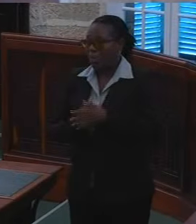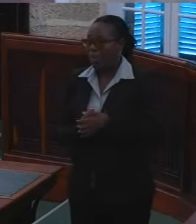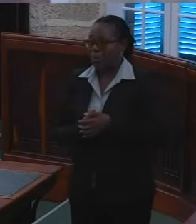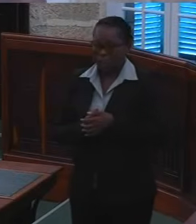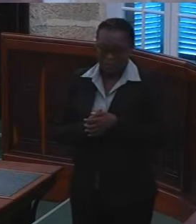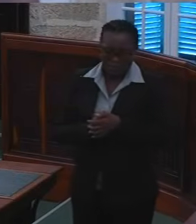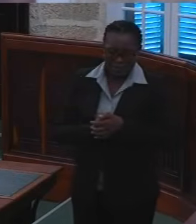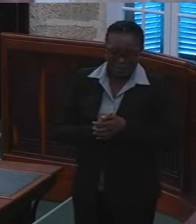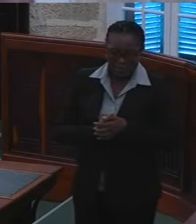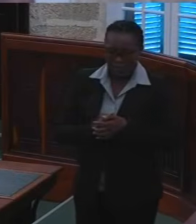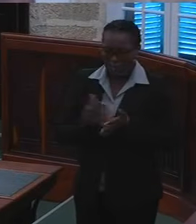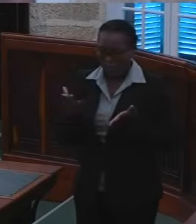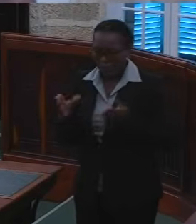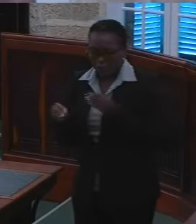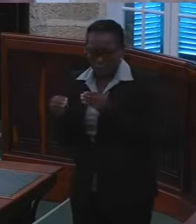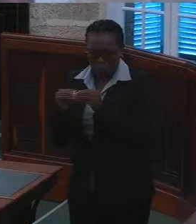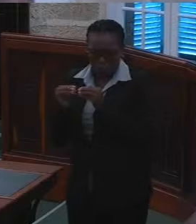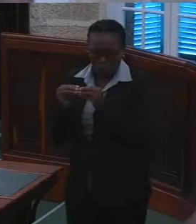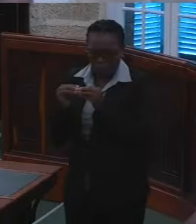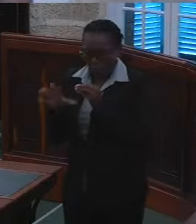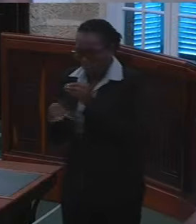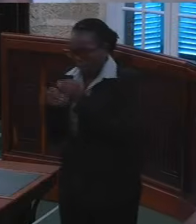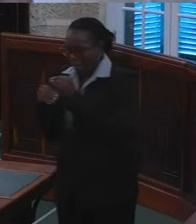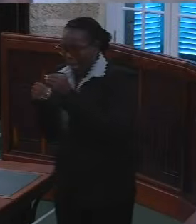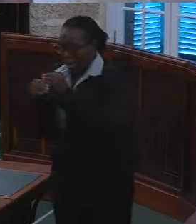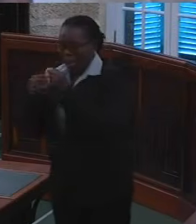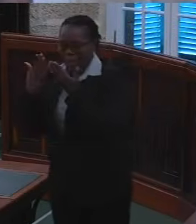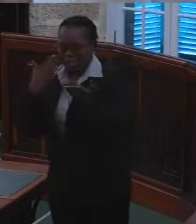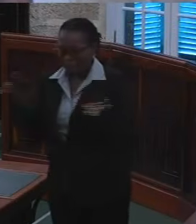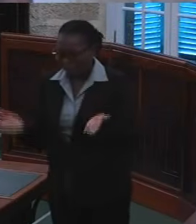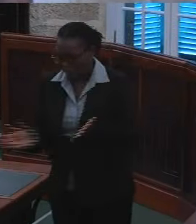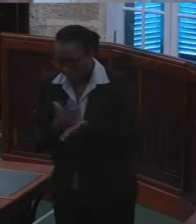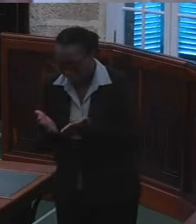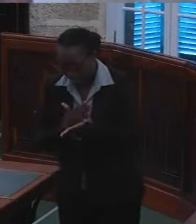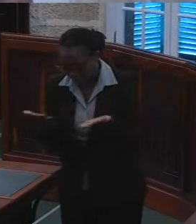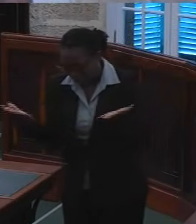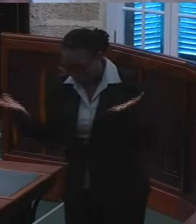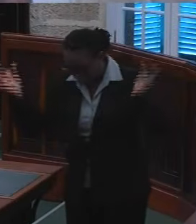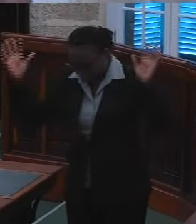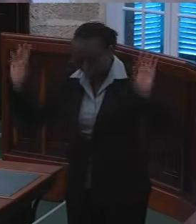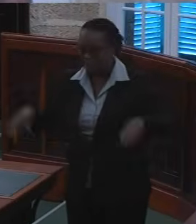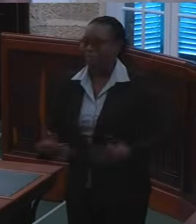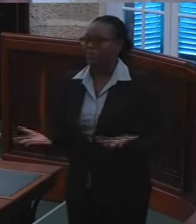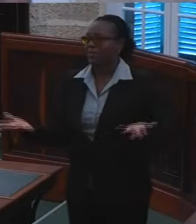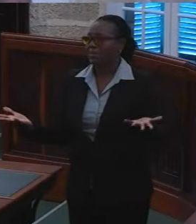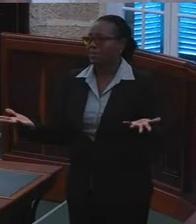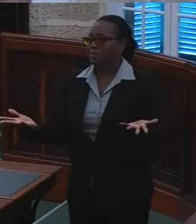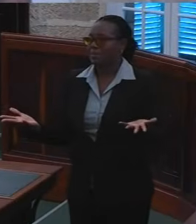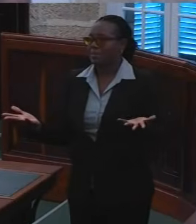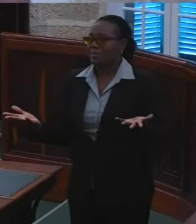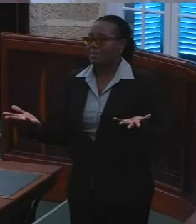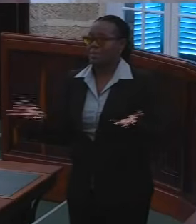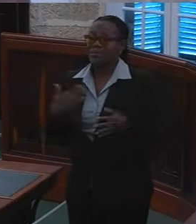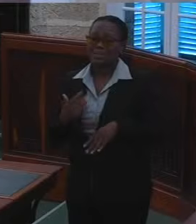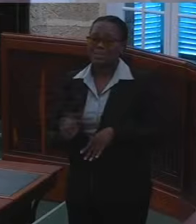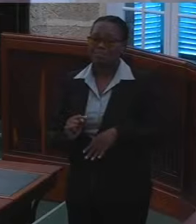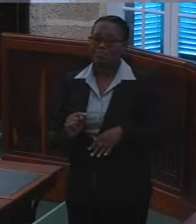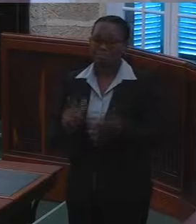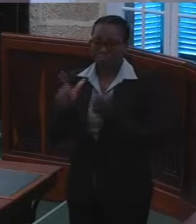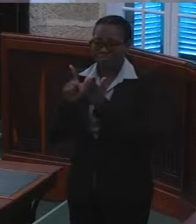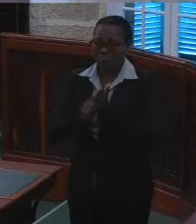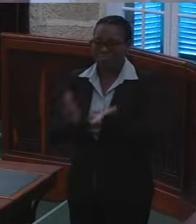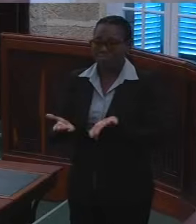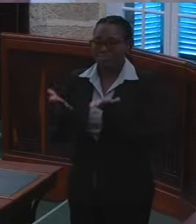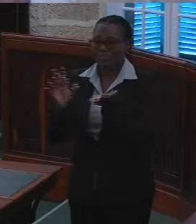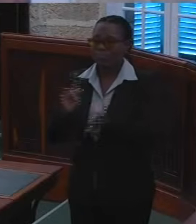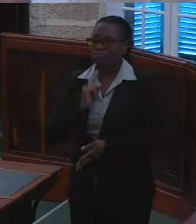looking forward to additional sections, but I realized that I ran out of paper. Mr. Speaker, this is very serious legislation. We are here at